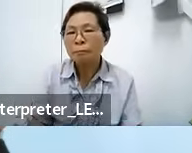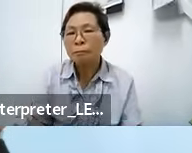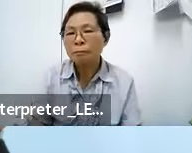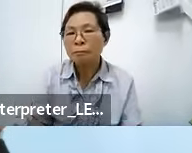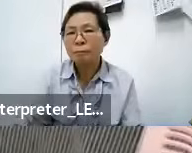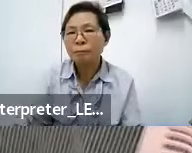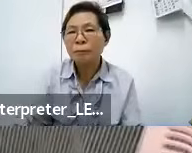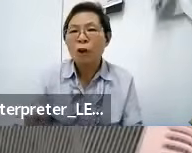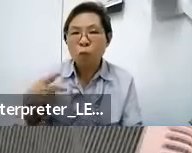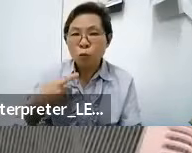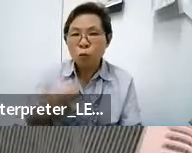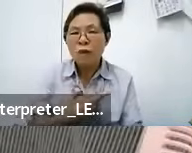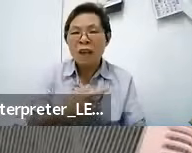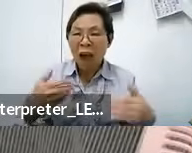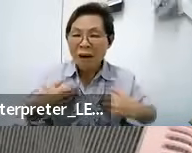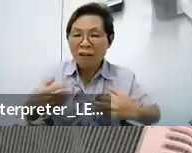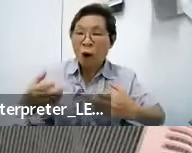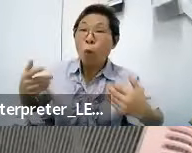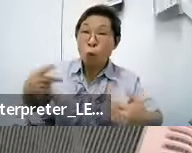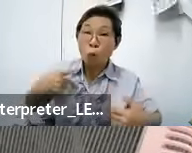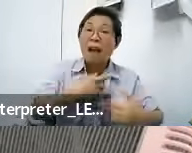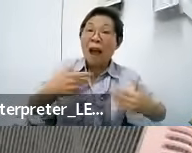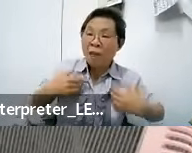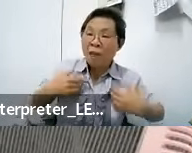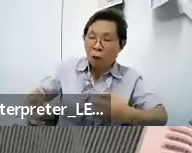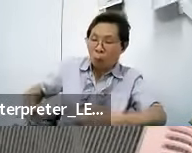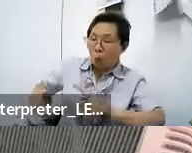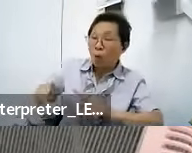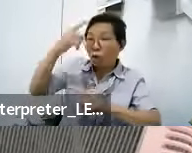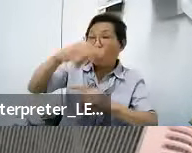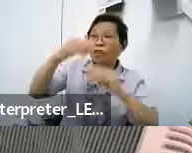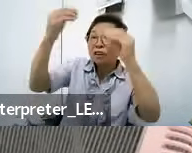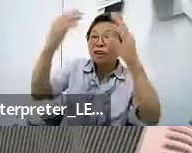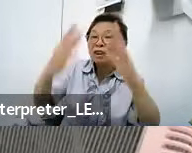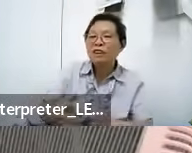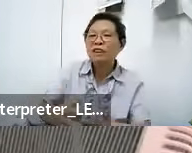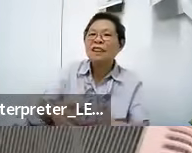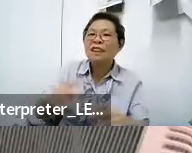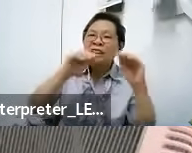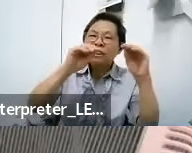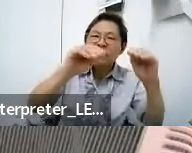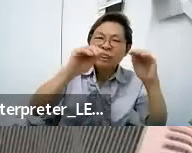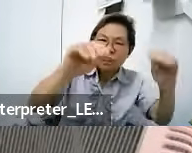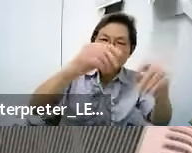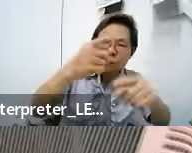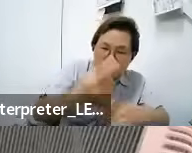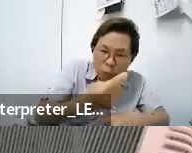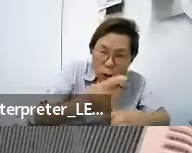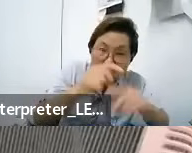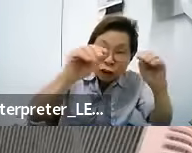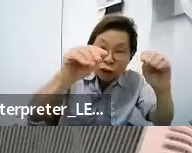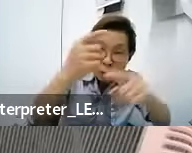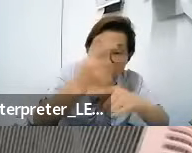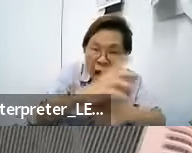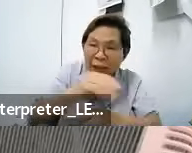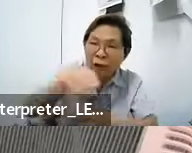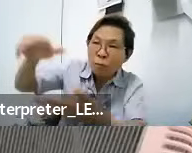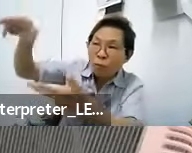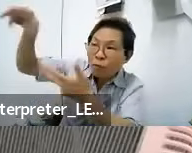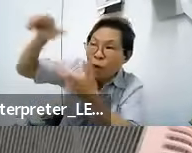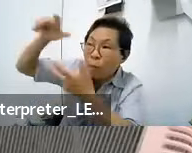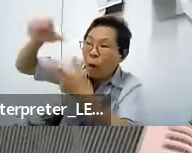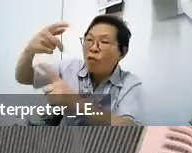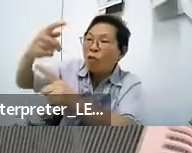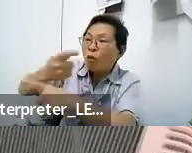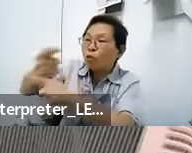And we also provide opportunities for the teachers to do teaching practice, and they can get the feedback from our trainers